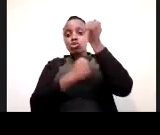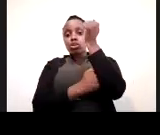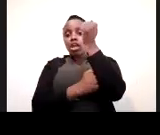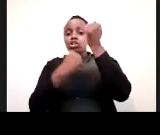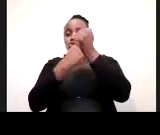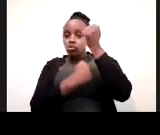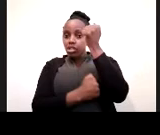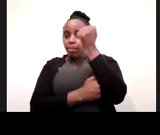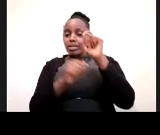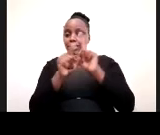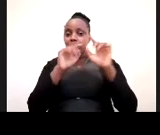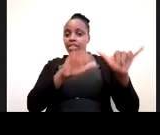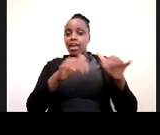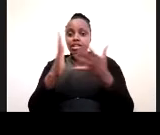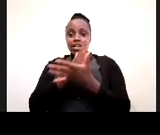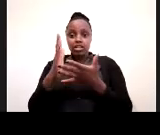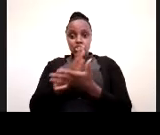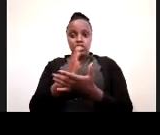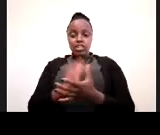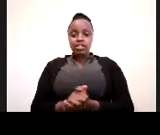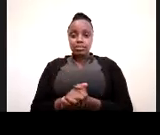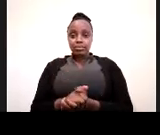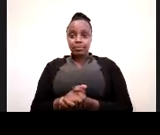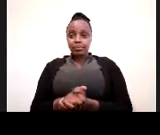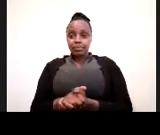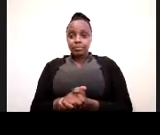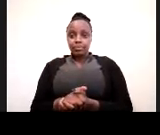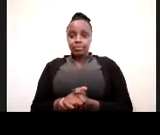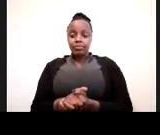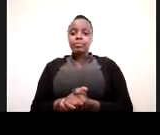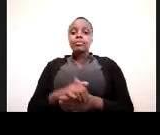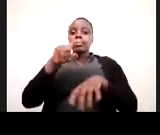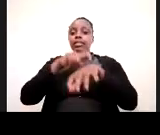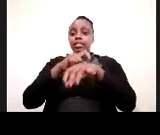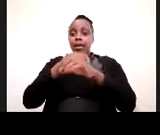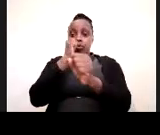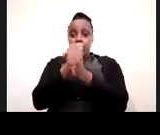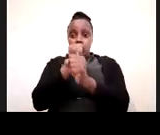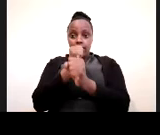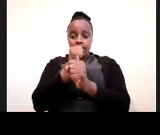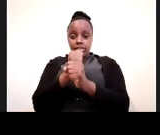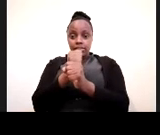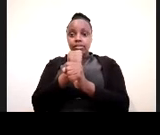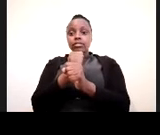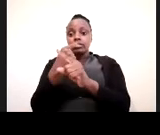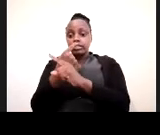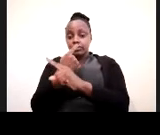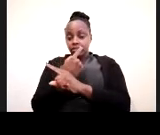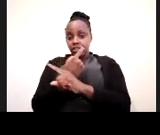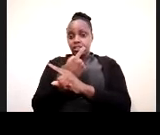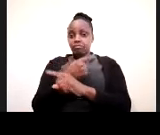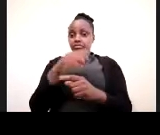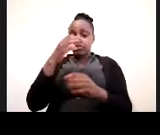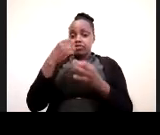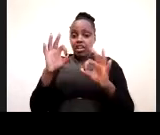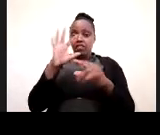vegetable sector. So next slide, please. So while we work across the board with fruit and vegetables, we work in